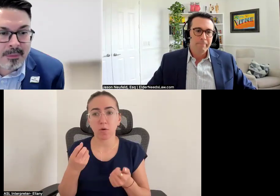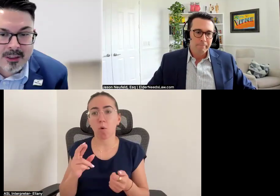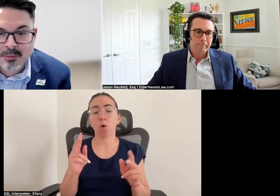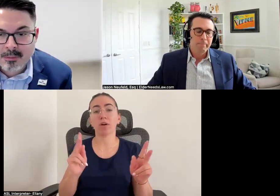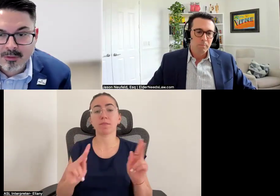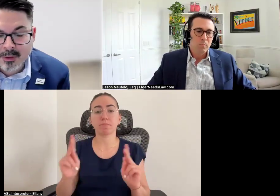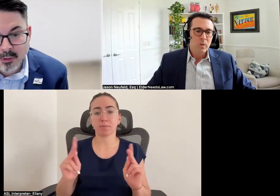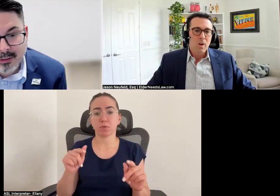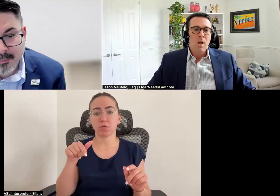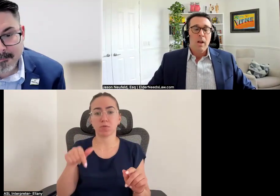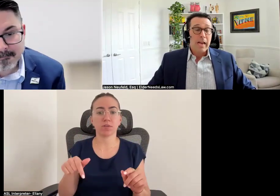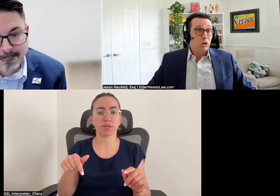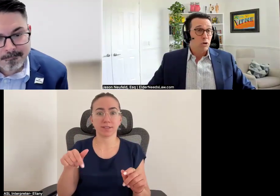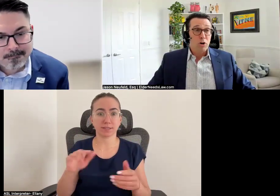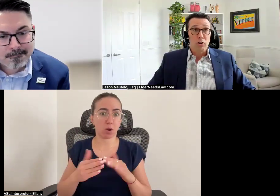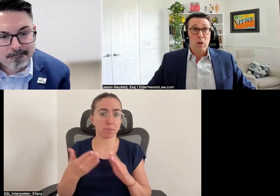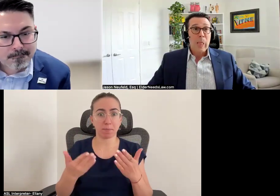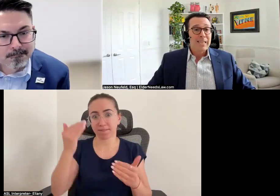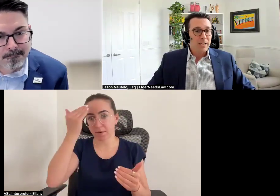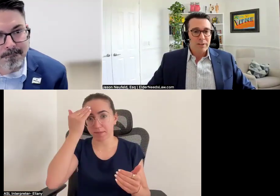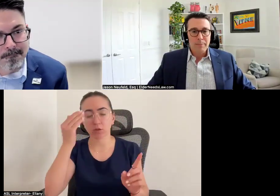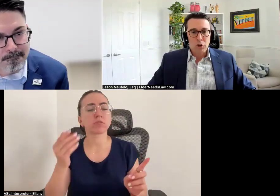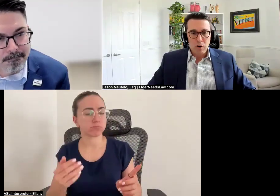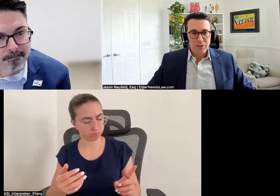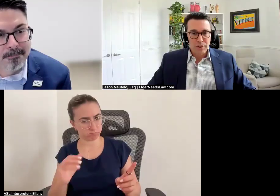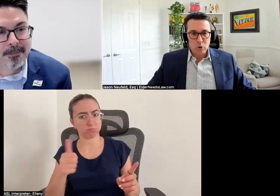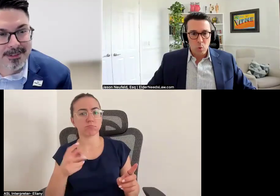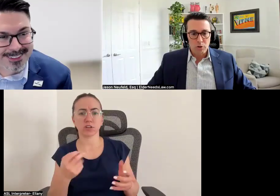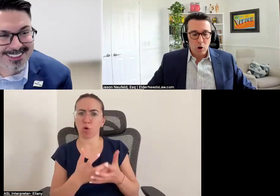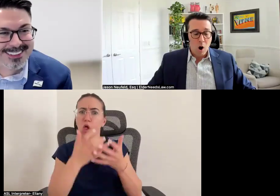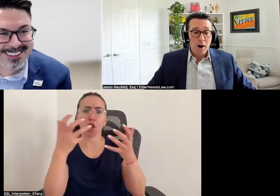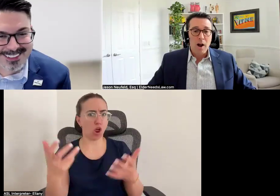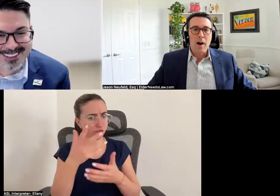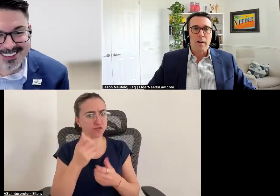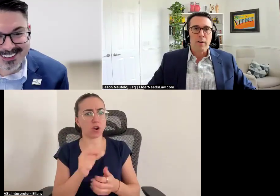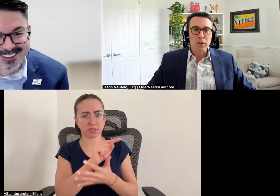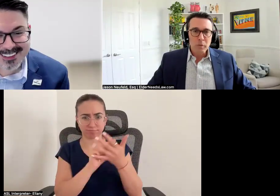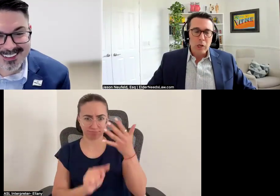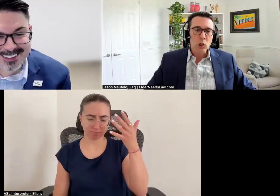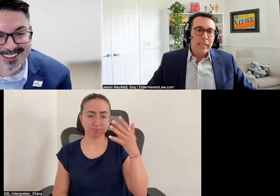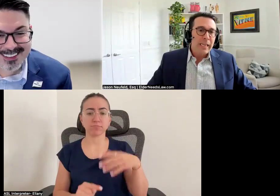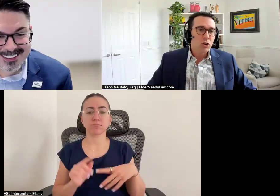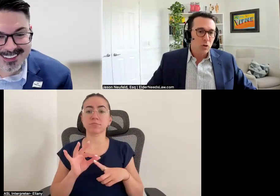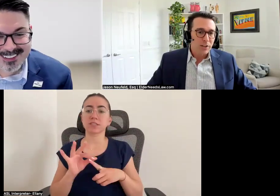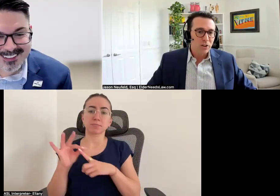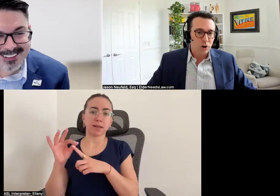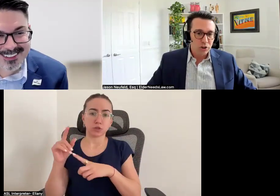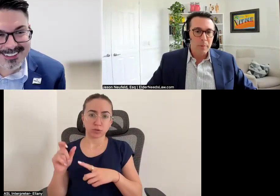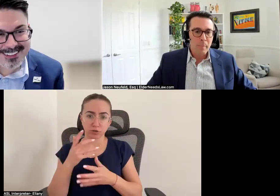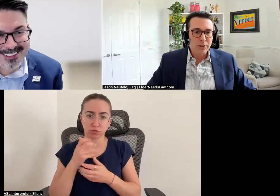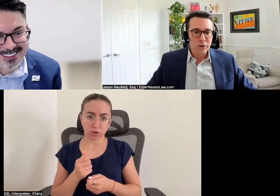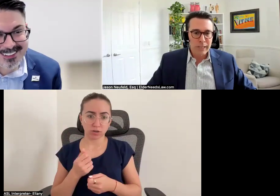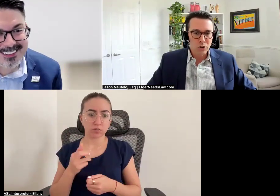this population may be familiar with? Yeah, so there's lots of different types of trusts in this world. So from a special needs trust